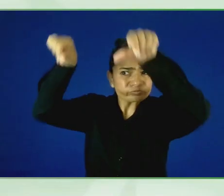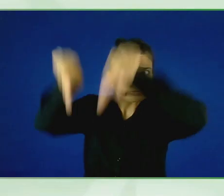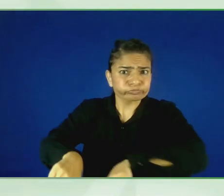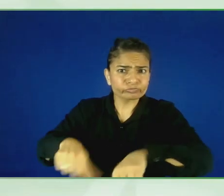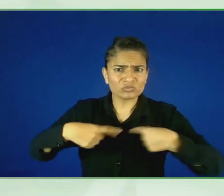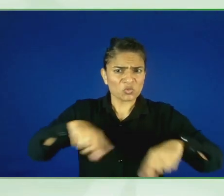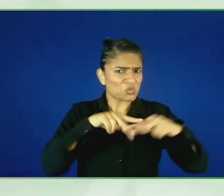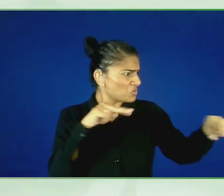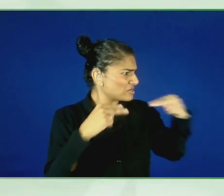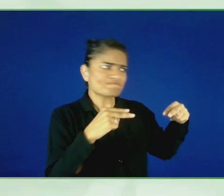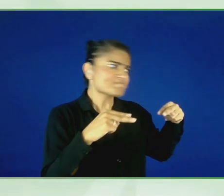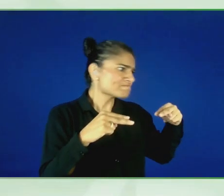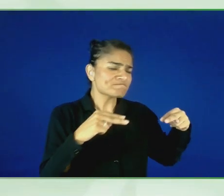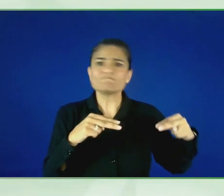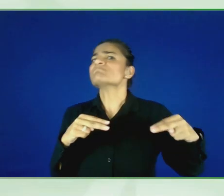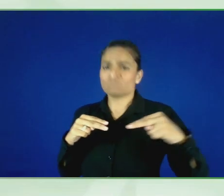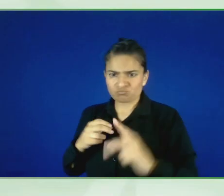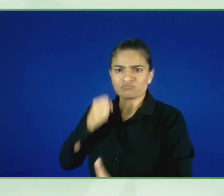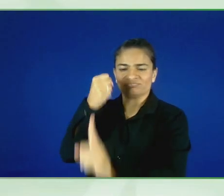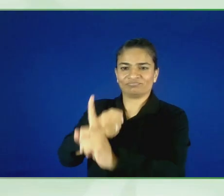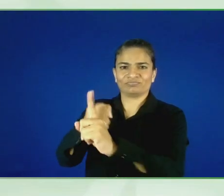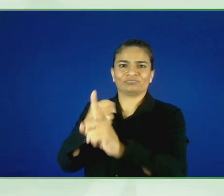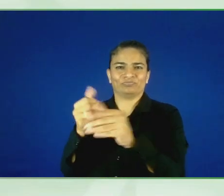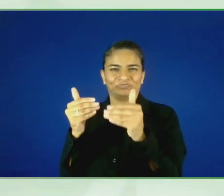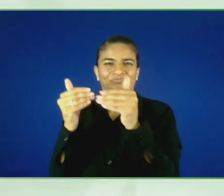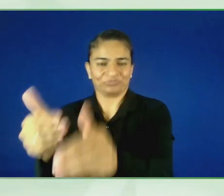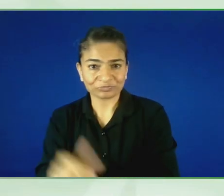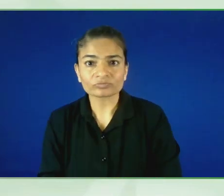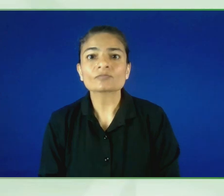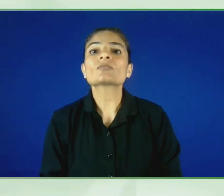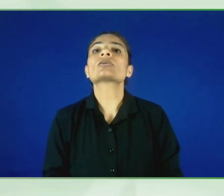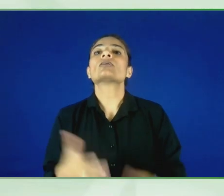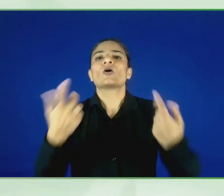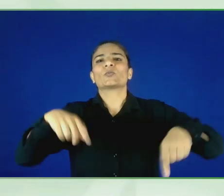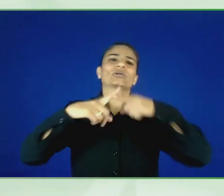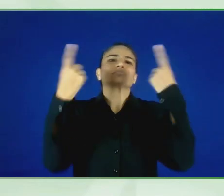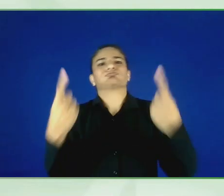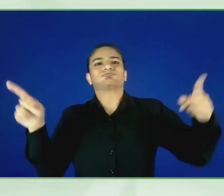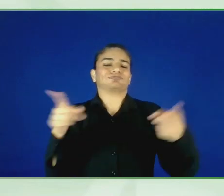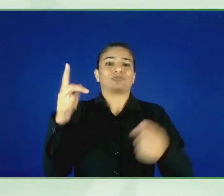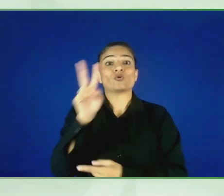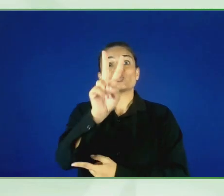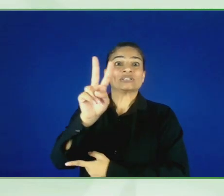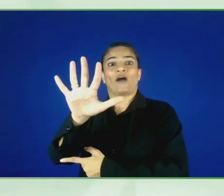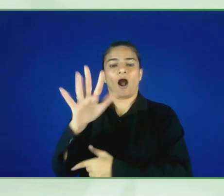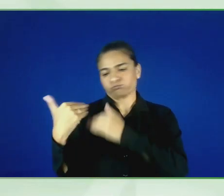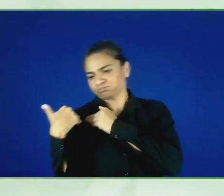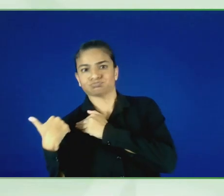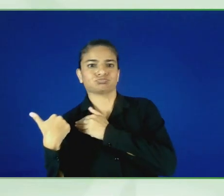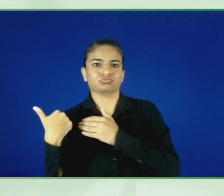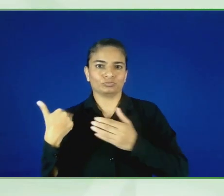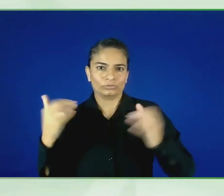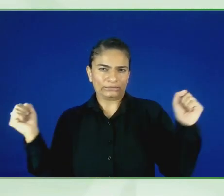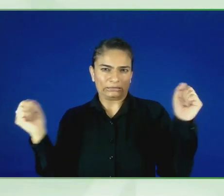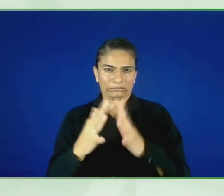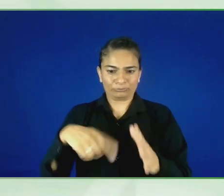Tokyo in December 2025. I have the pleasure today to be leading this panel on examining the role of leaders